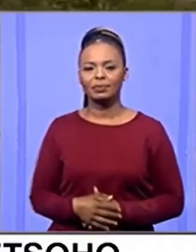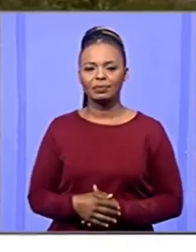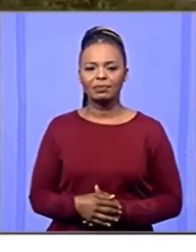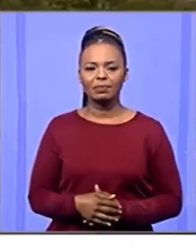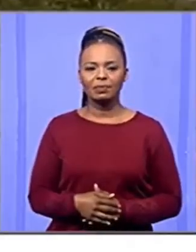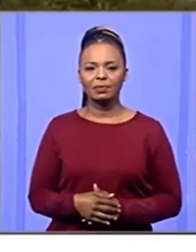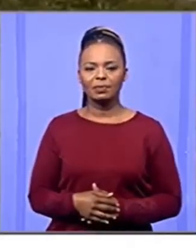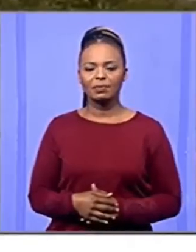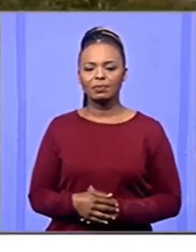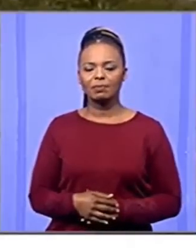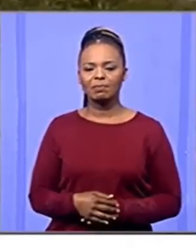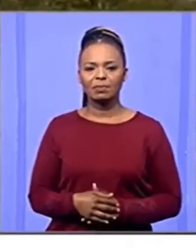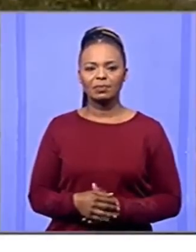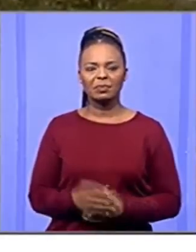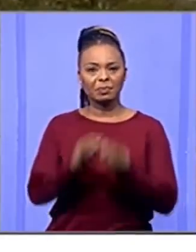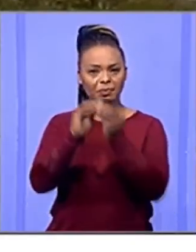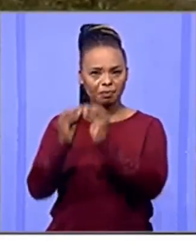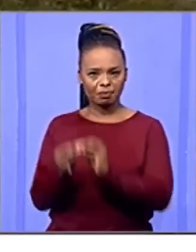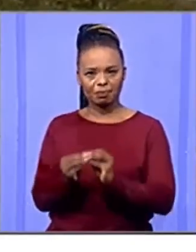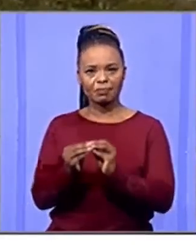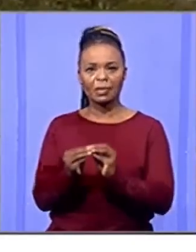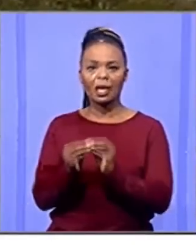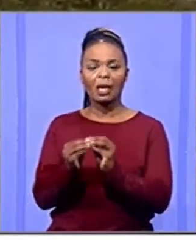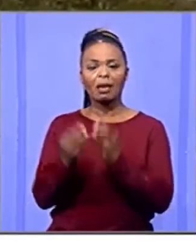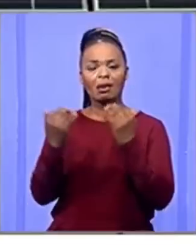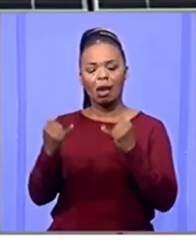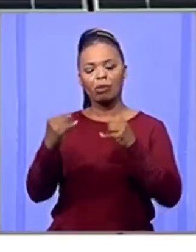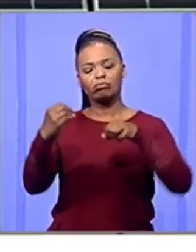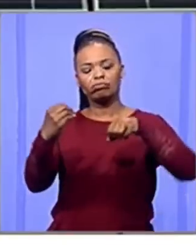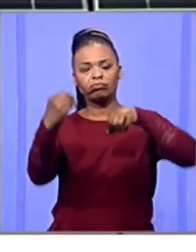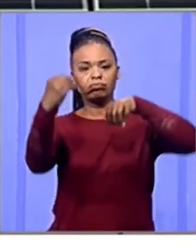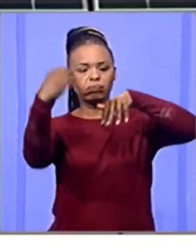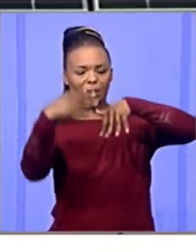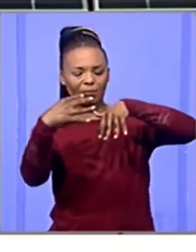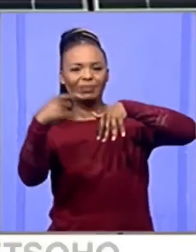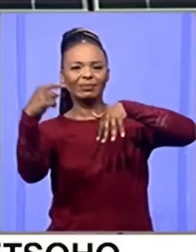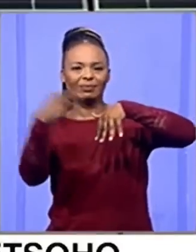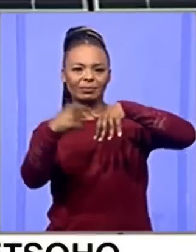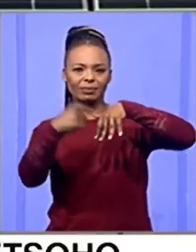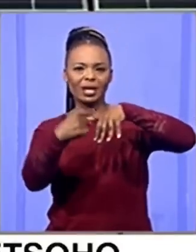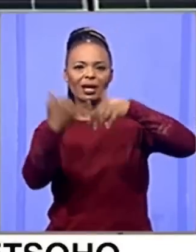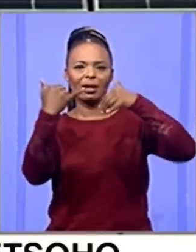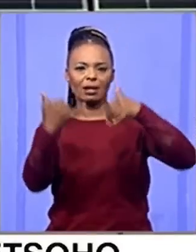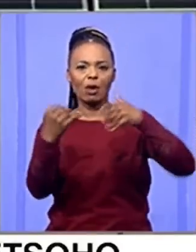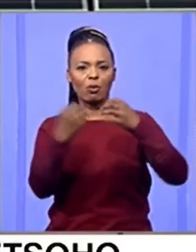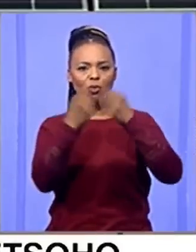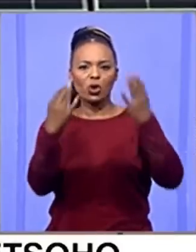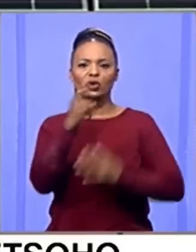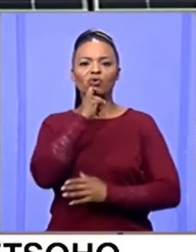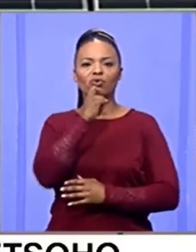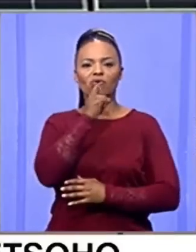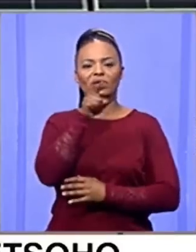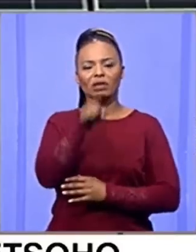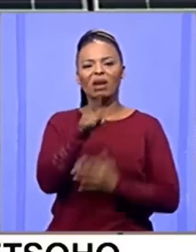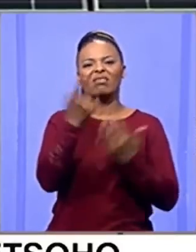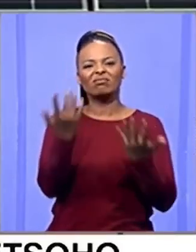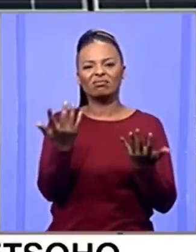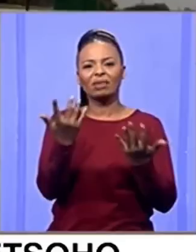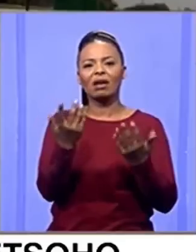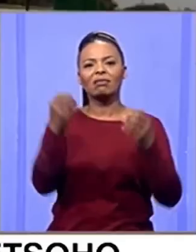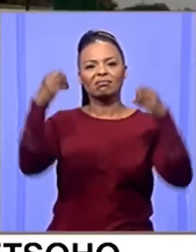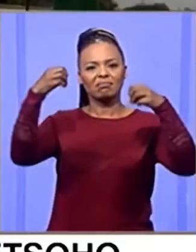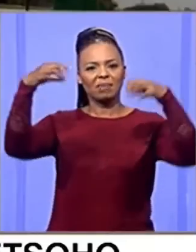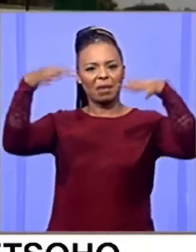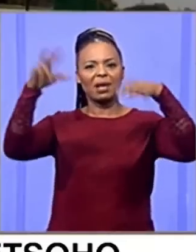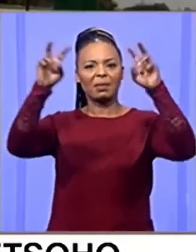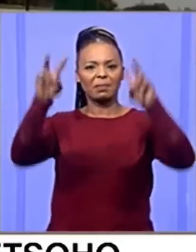Mokgwa wa go fetla motlakase ka tiriso ya letsatsi kana solar panel ke ona o itsegeng thata jaaka tsela e nngwe ya go nna le